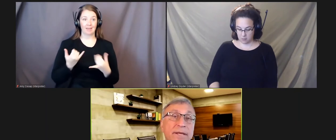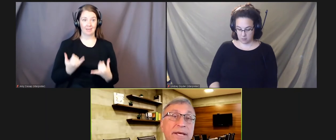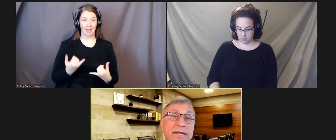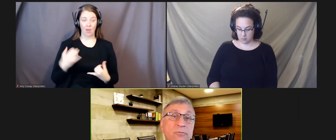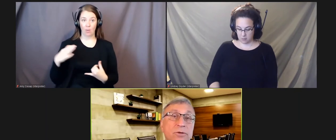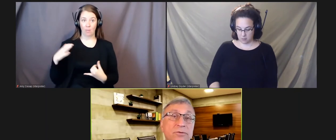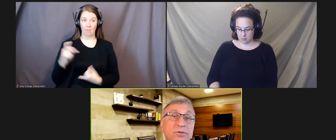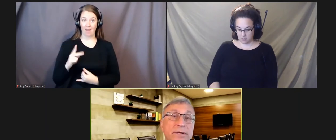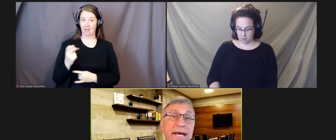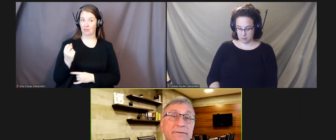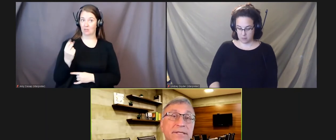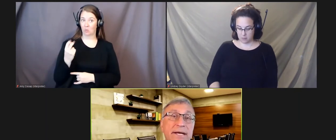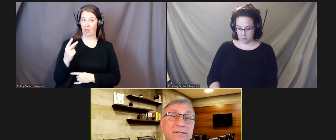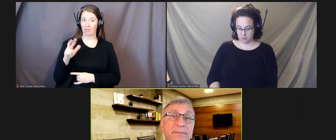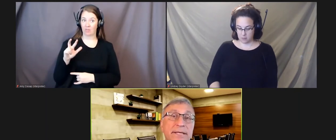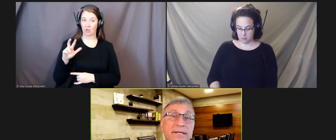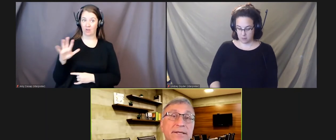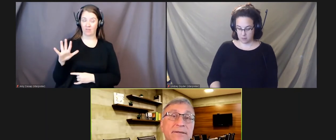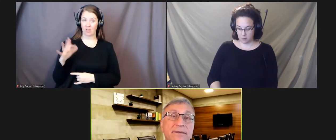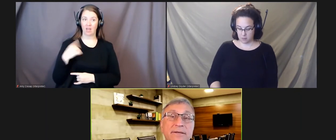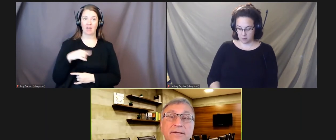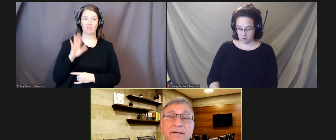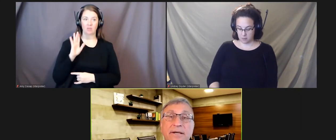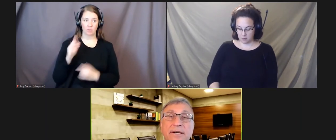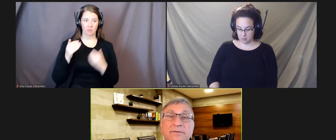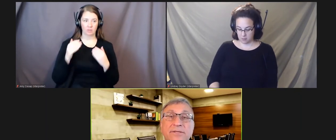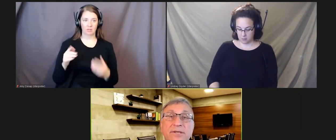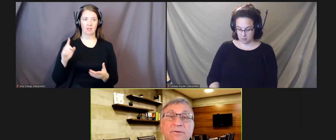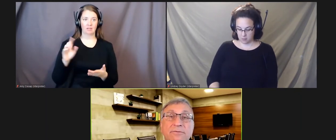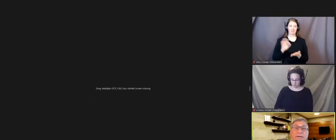12:35, and we'll do a countdown to begin.